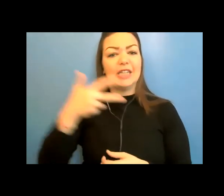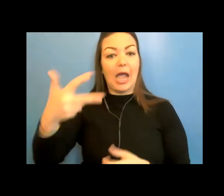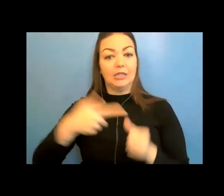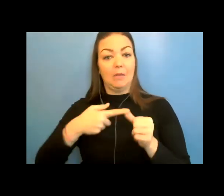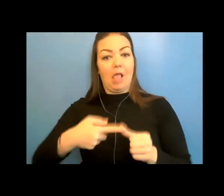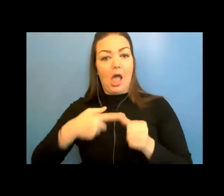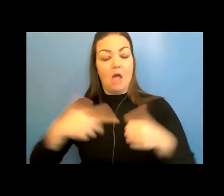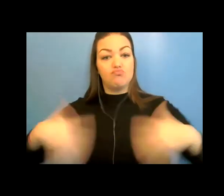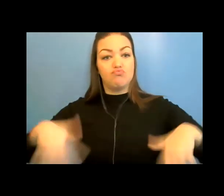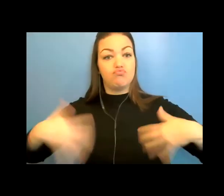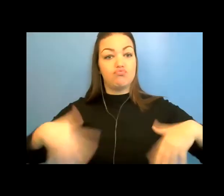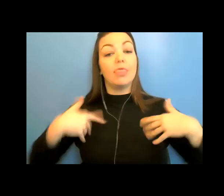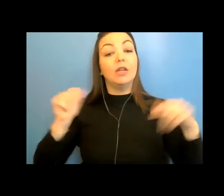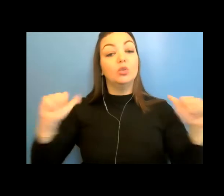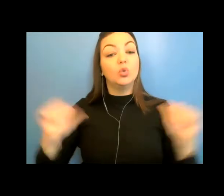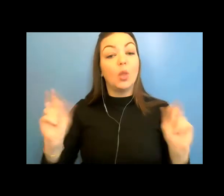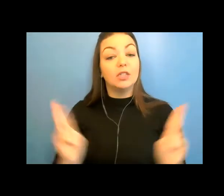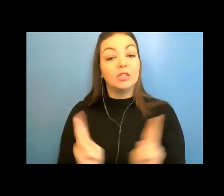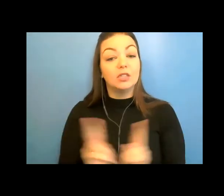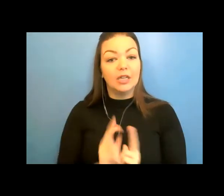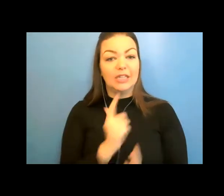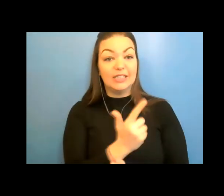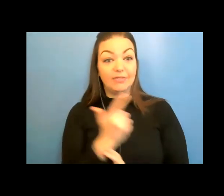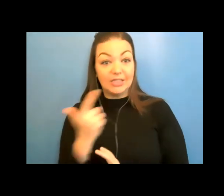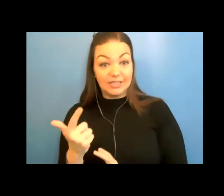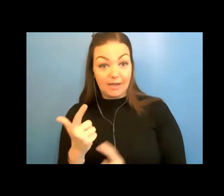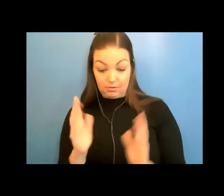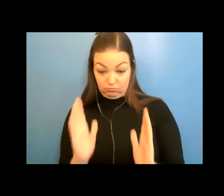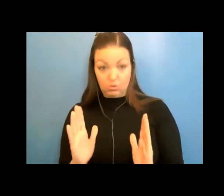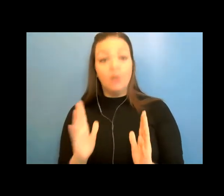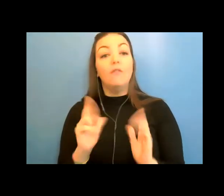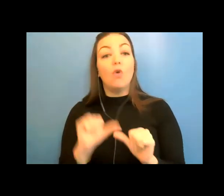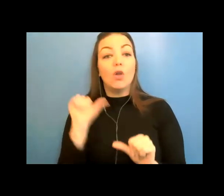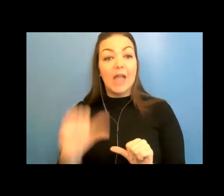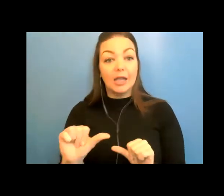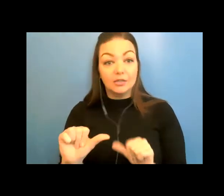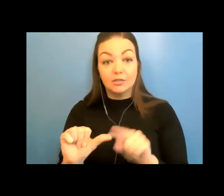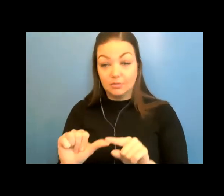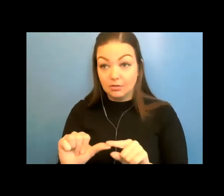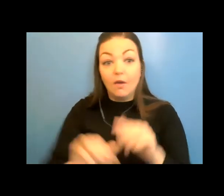by three disabled-led selection panels to apply to the next stage of full applications.